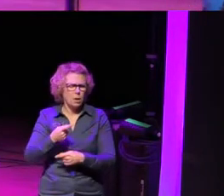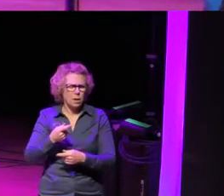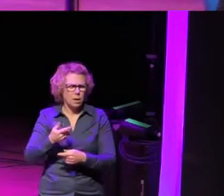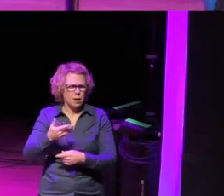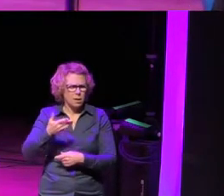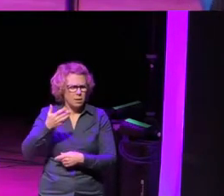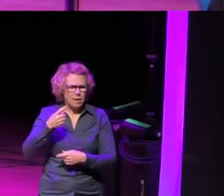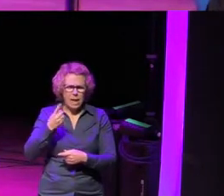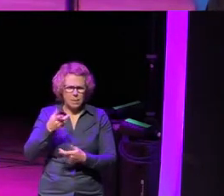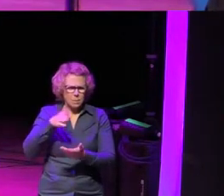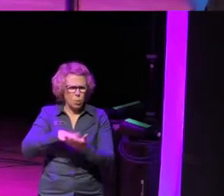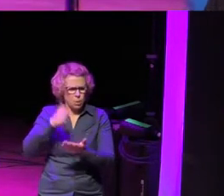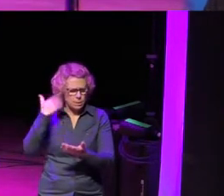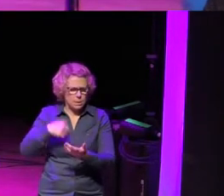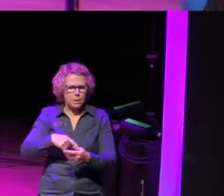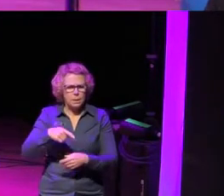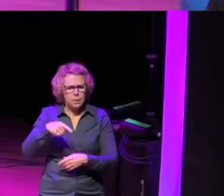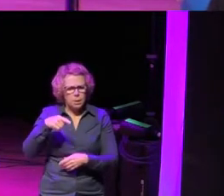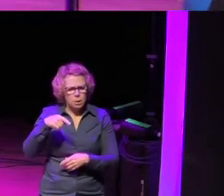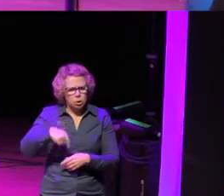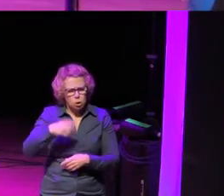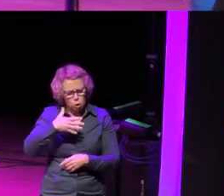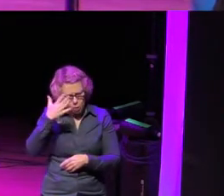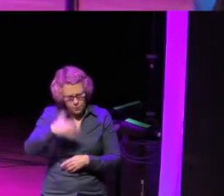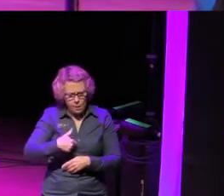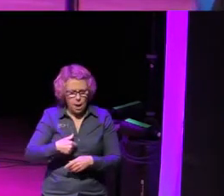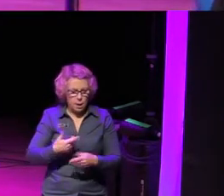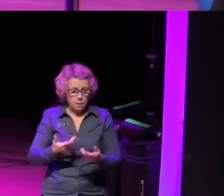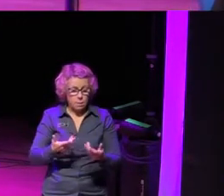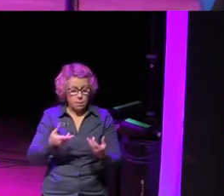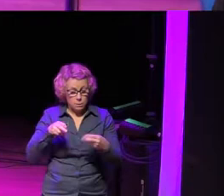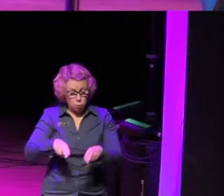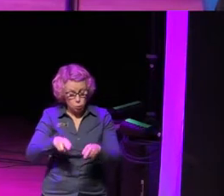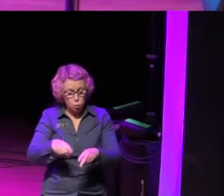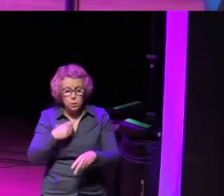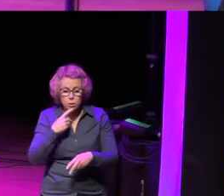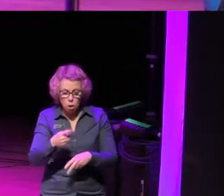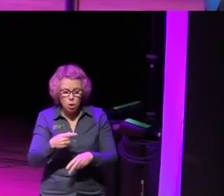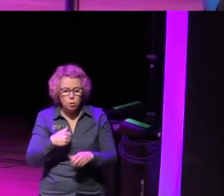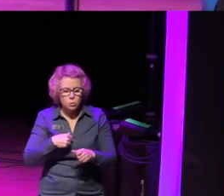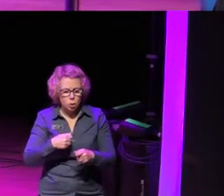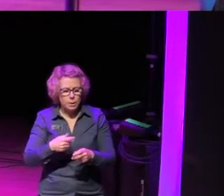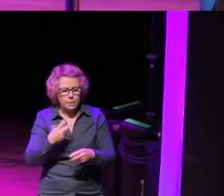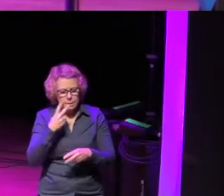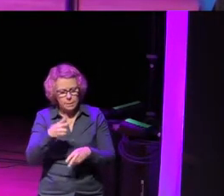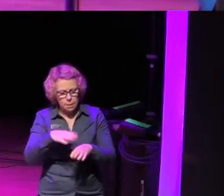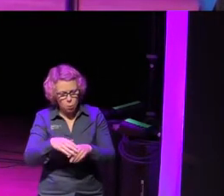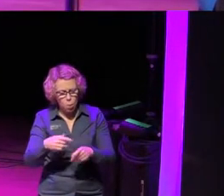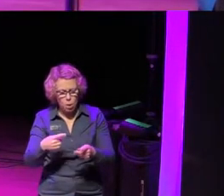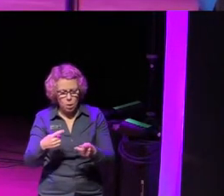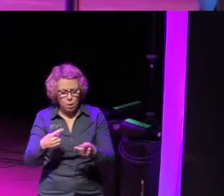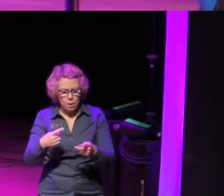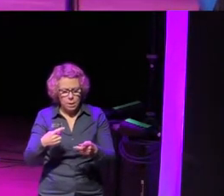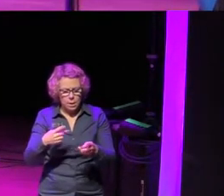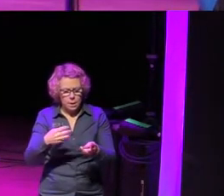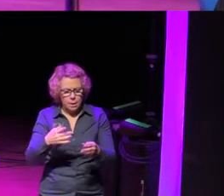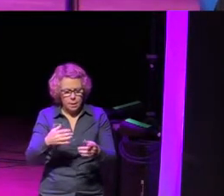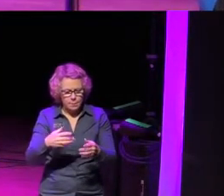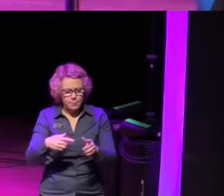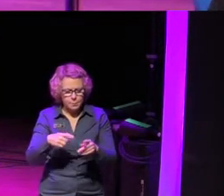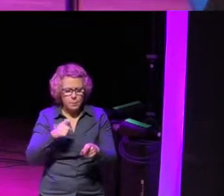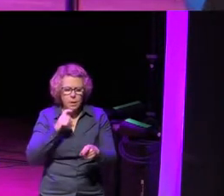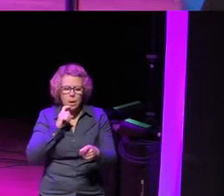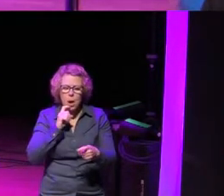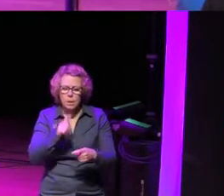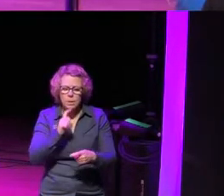Court in South Africa decided that the president, they will now look at the charges. So on one hand, you need to have a